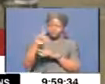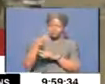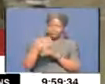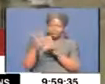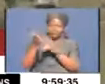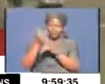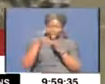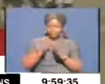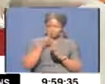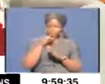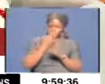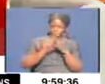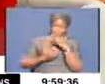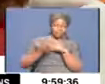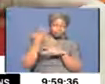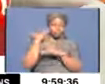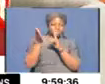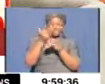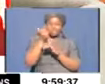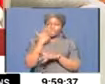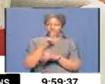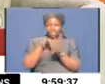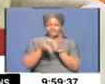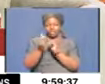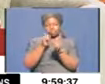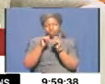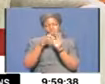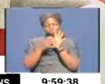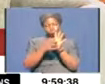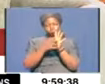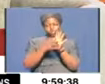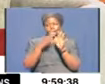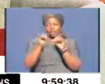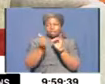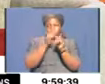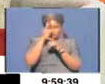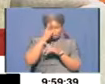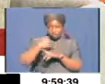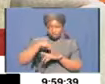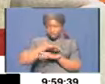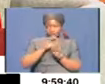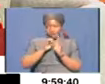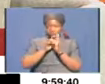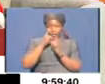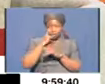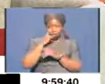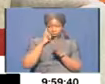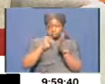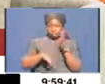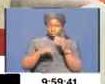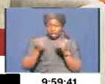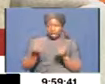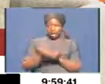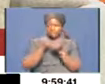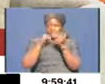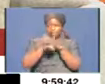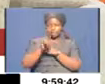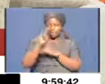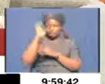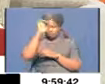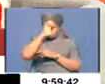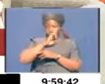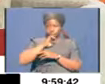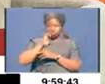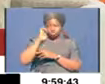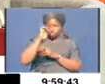achieved in those sports, to market the sport for us. Because look at what is happening in Europe. Messi with Coca-Cola, every other Ronaldo